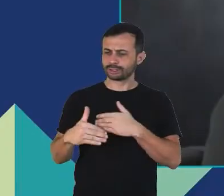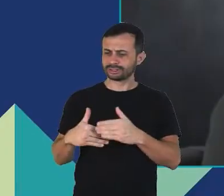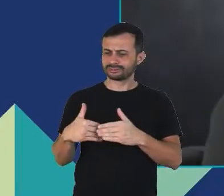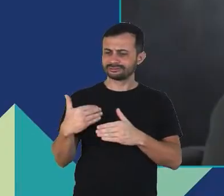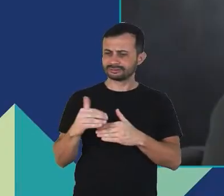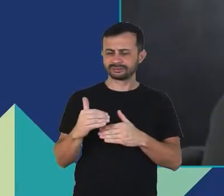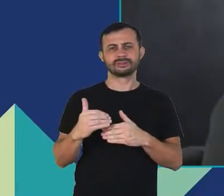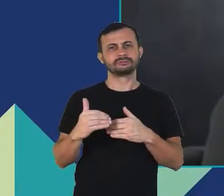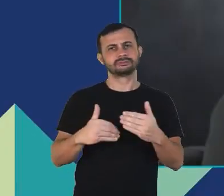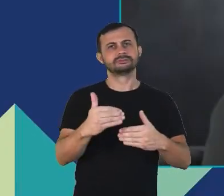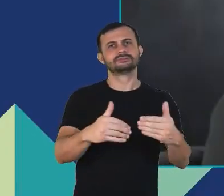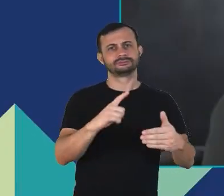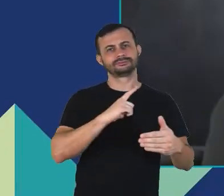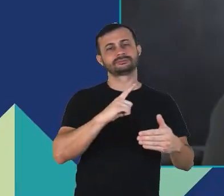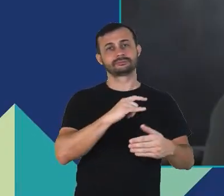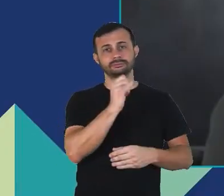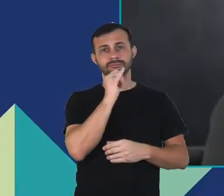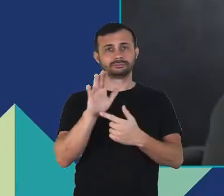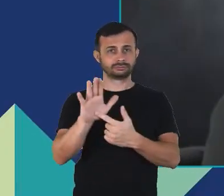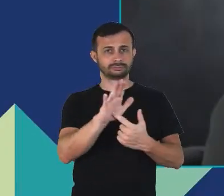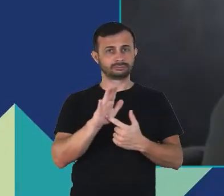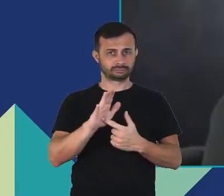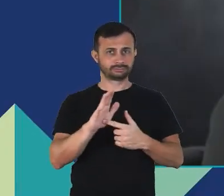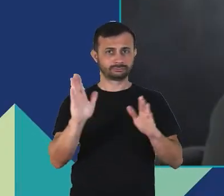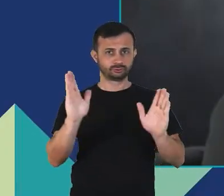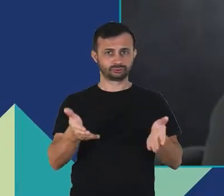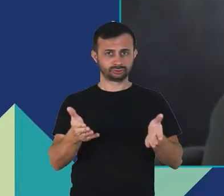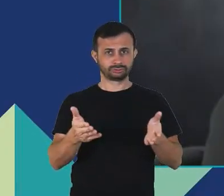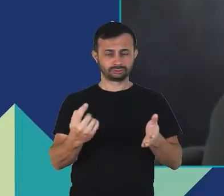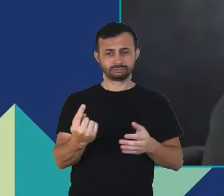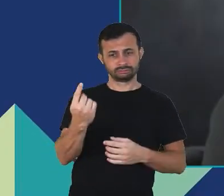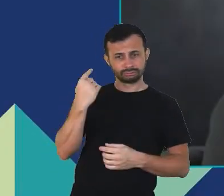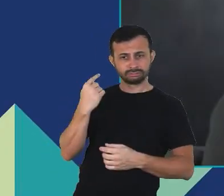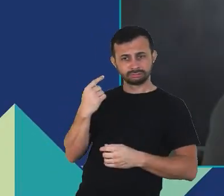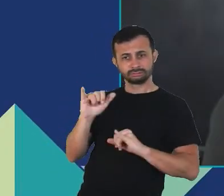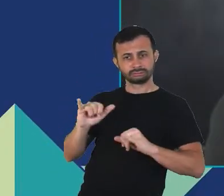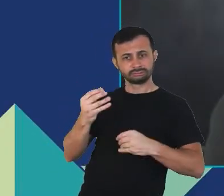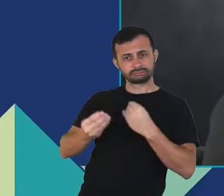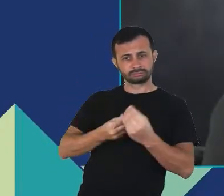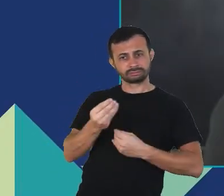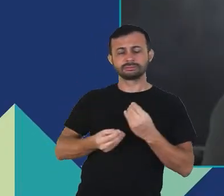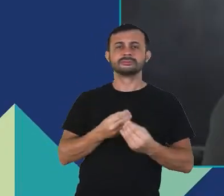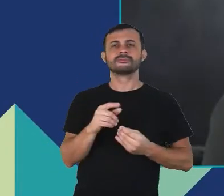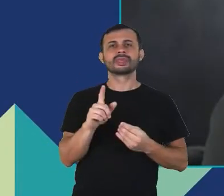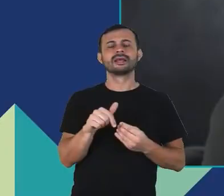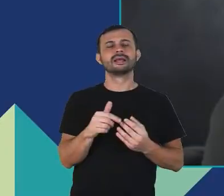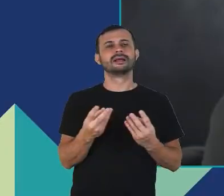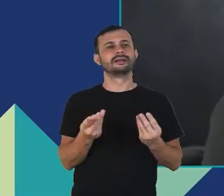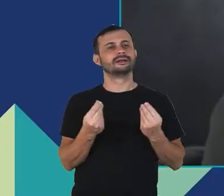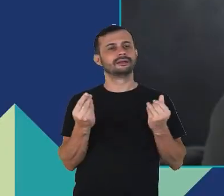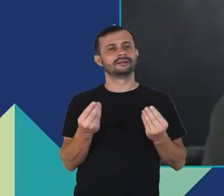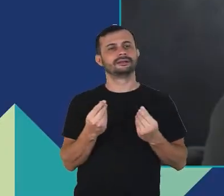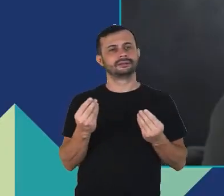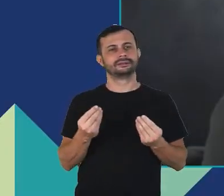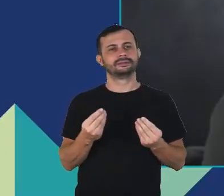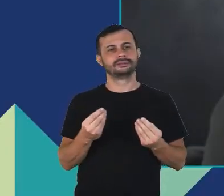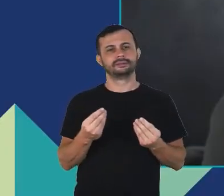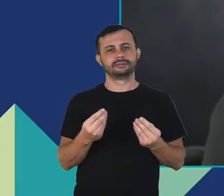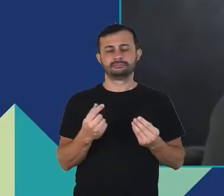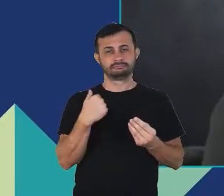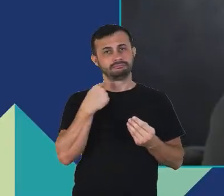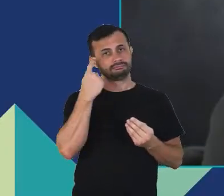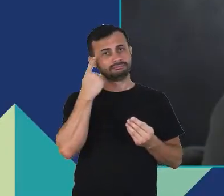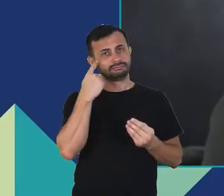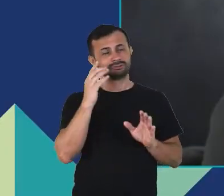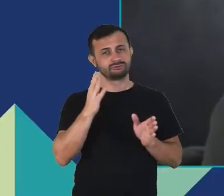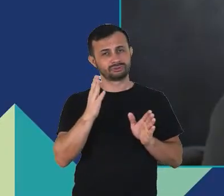from Newmont in Canada, they actually covered, I think, 1/3